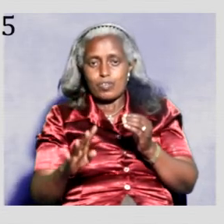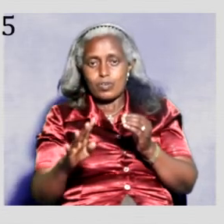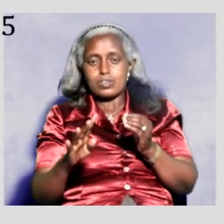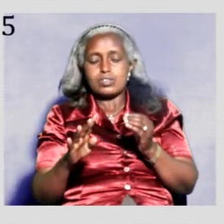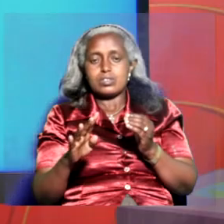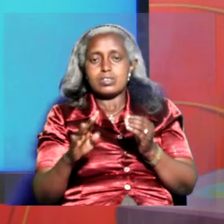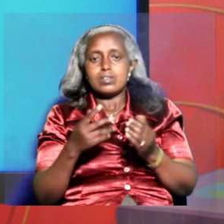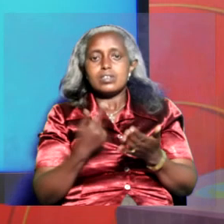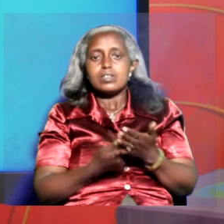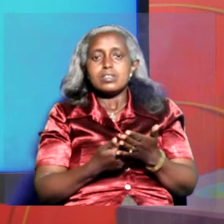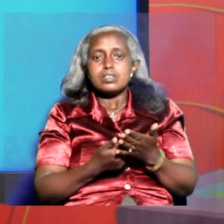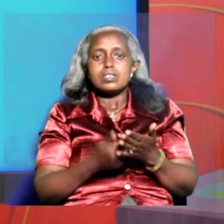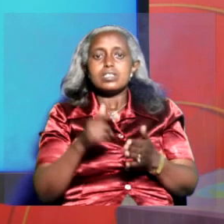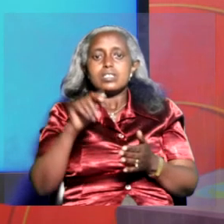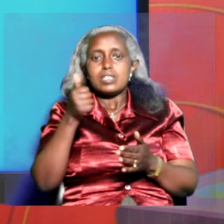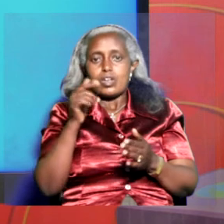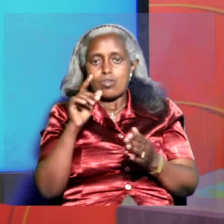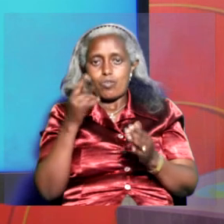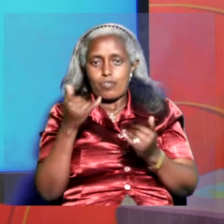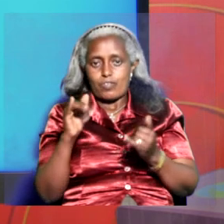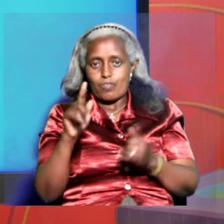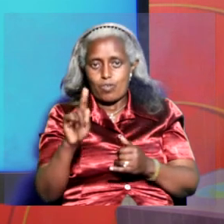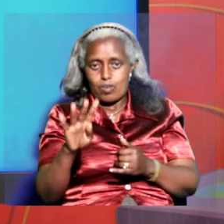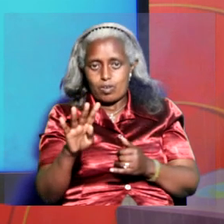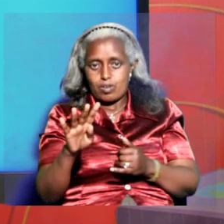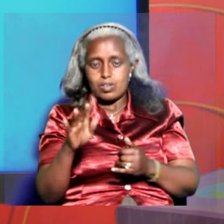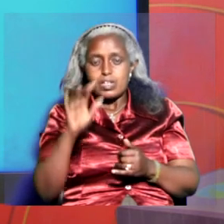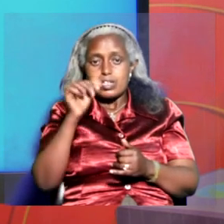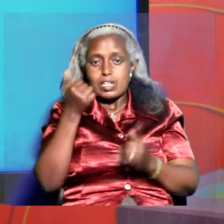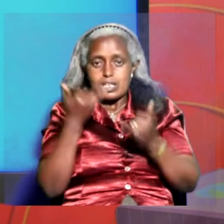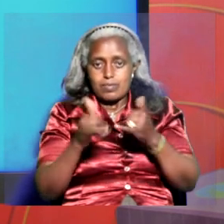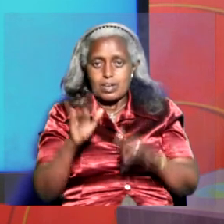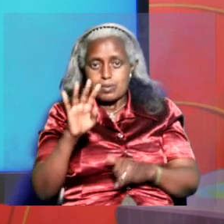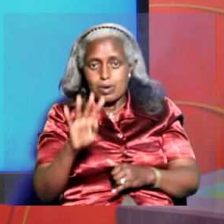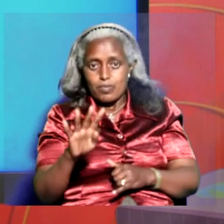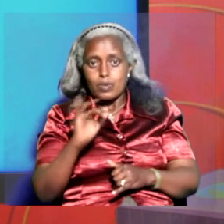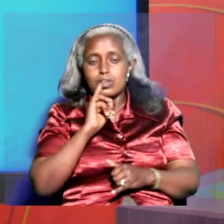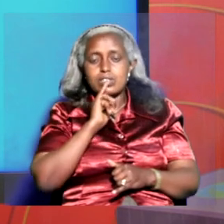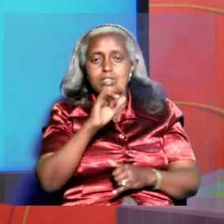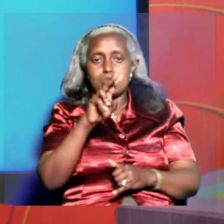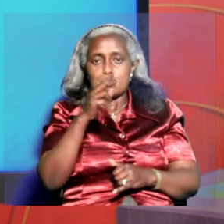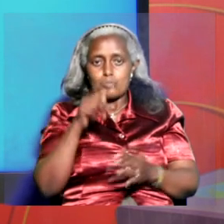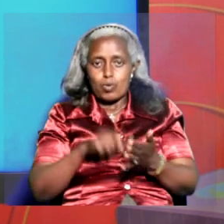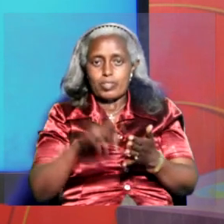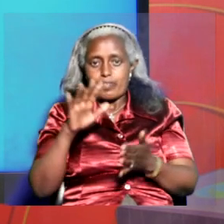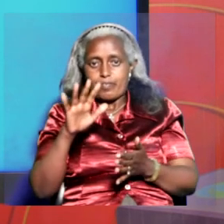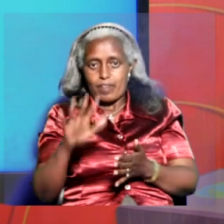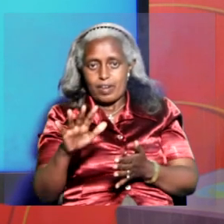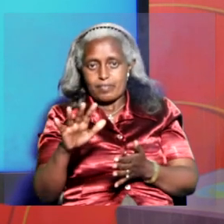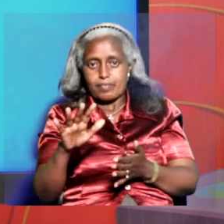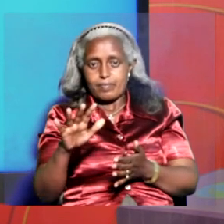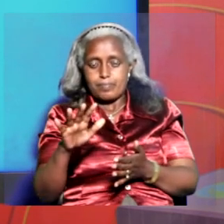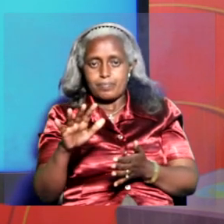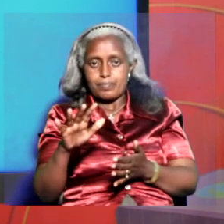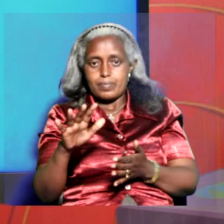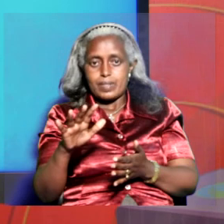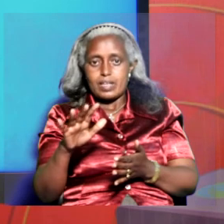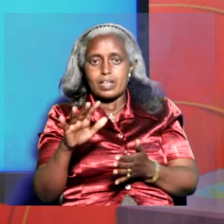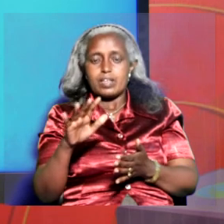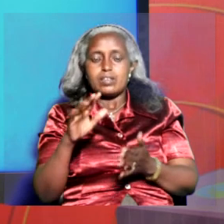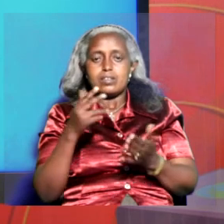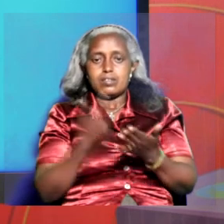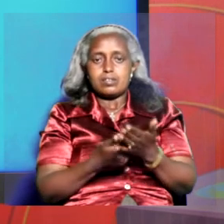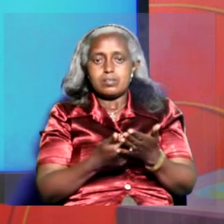item. This 10 over 4. 10 divided by 4 is this 2.5. Item.